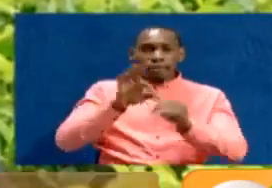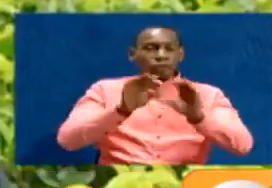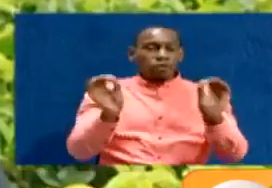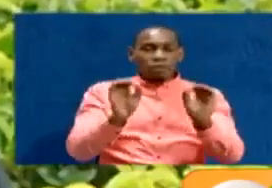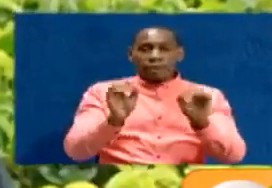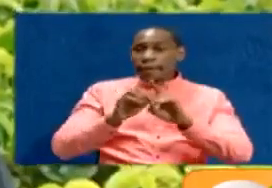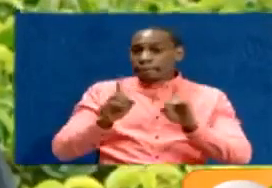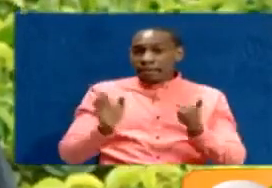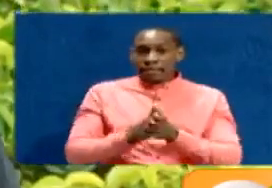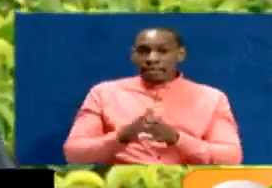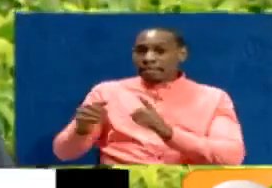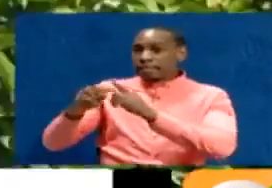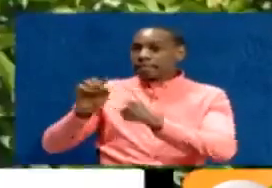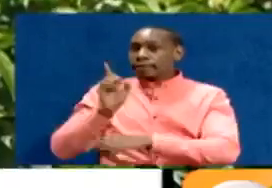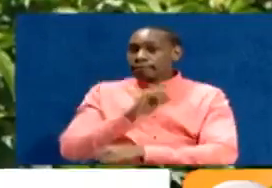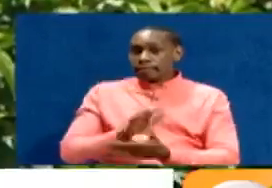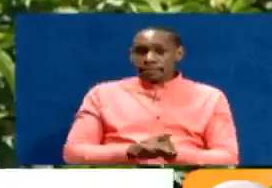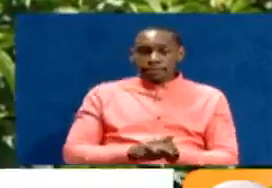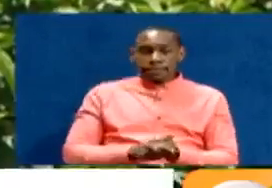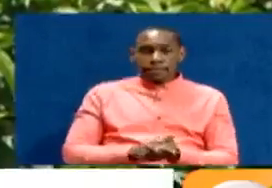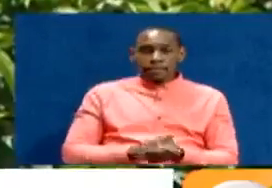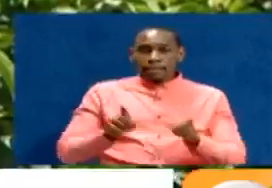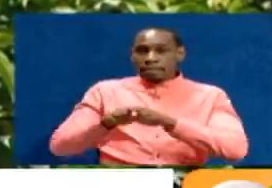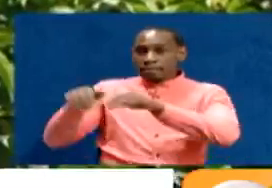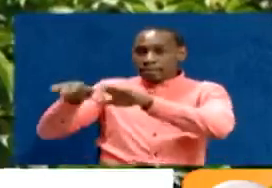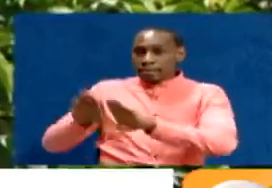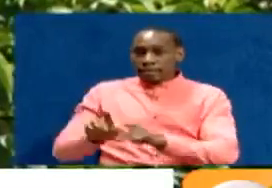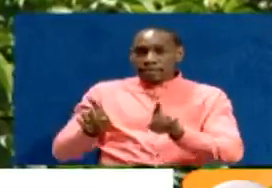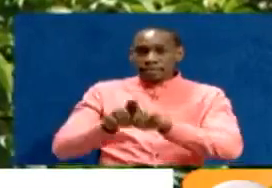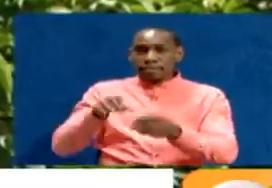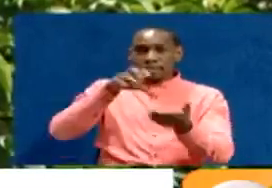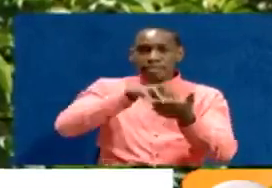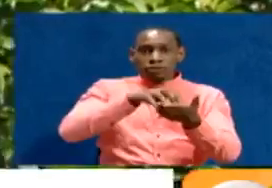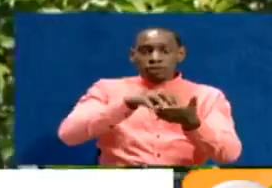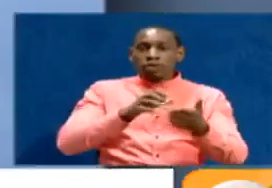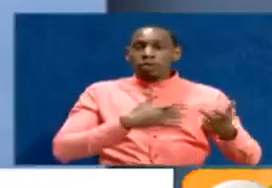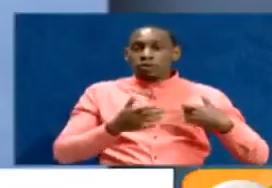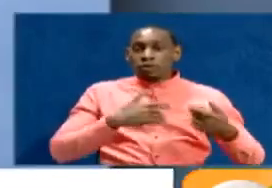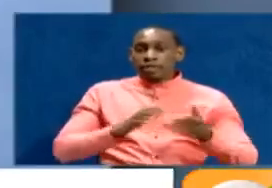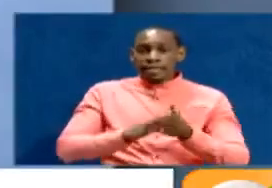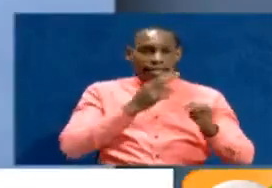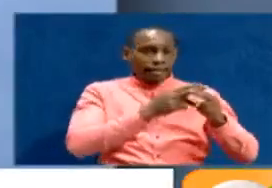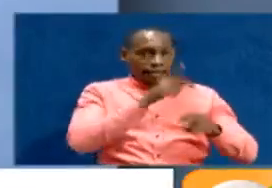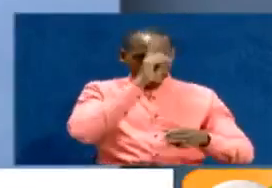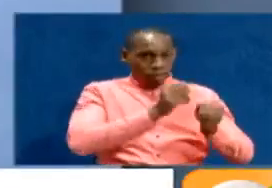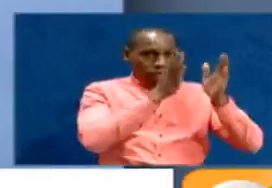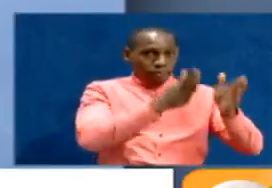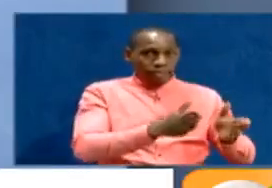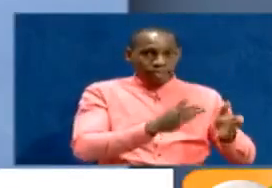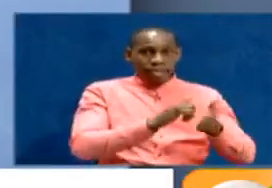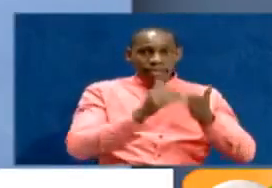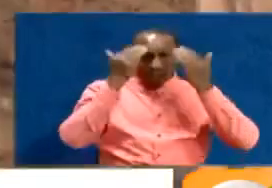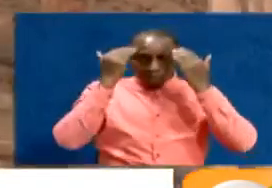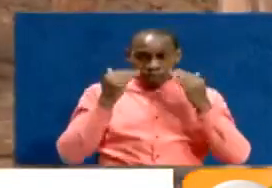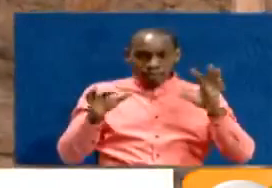kura, lakini wamemuua. Just like her grave, so are the circumstances surrounding the identity of the police officer the court